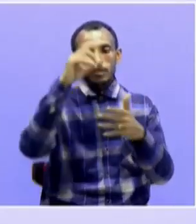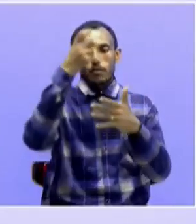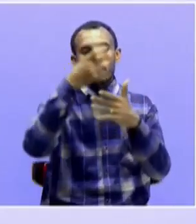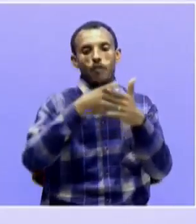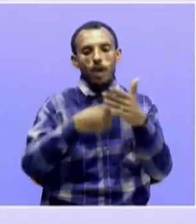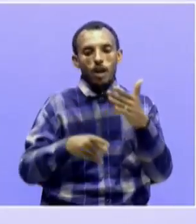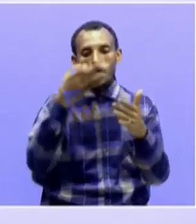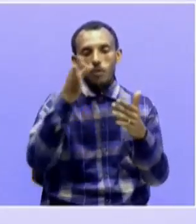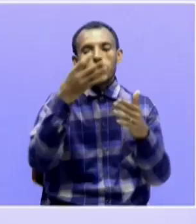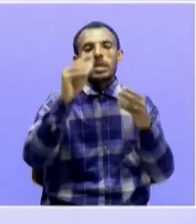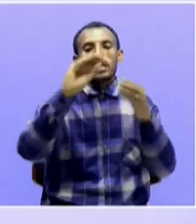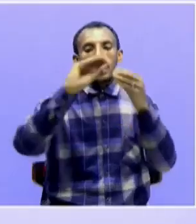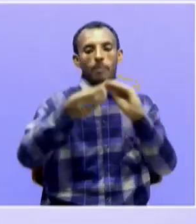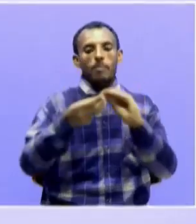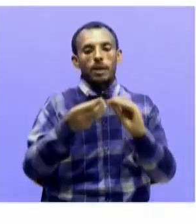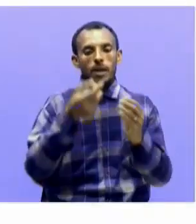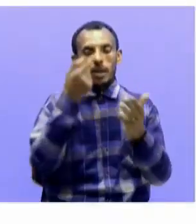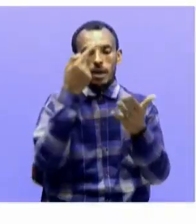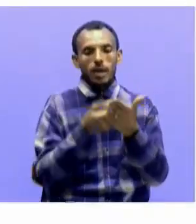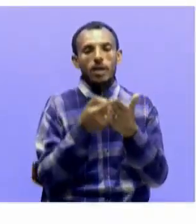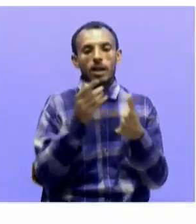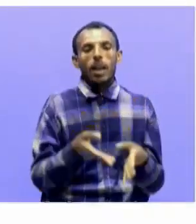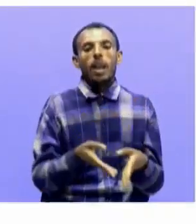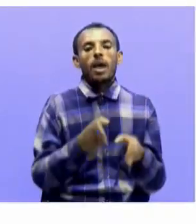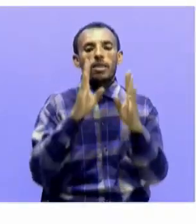number. Therefore here let